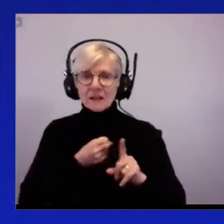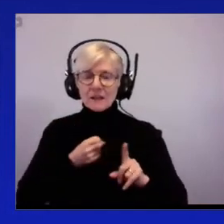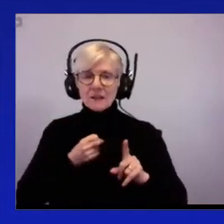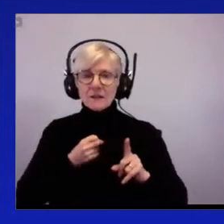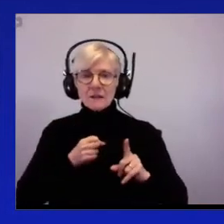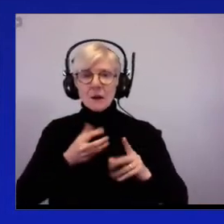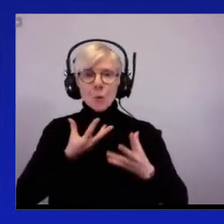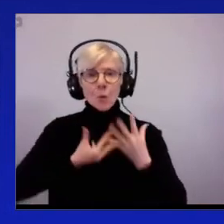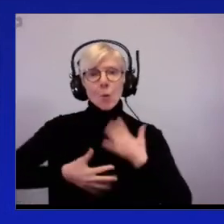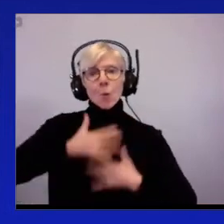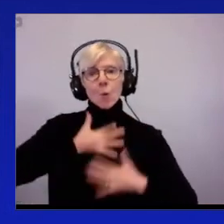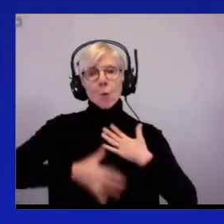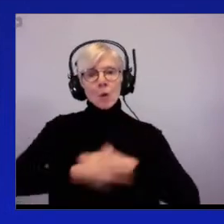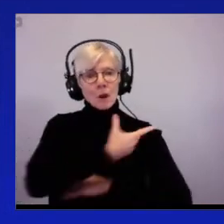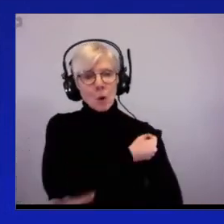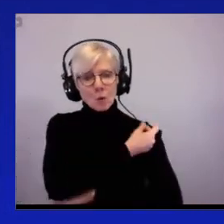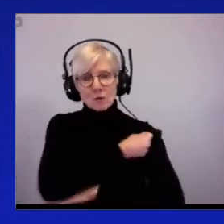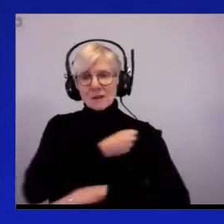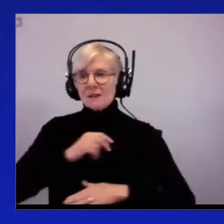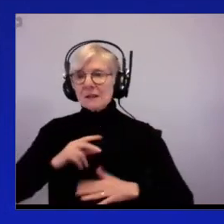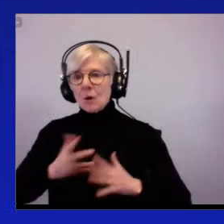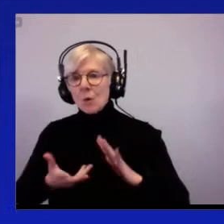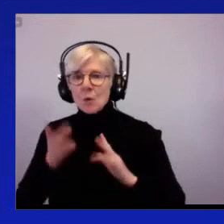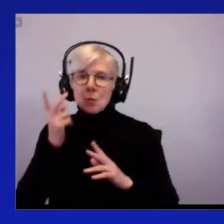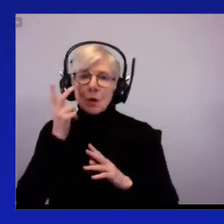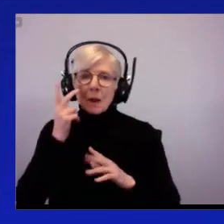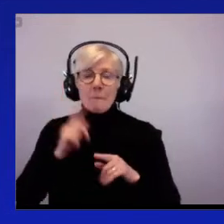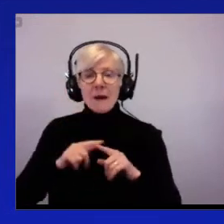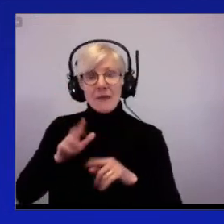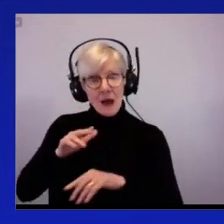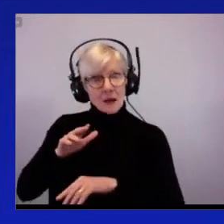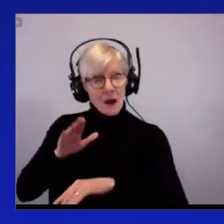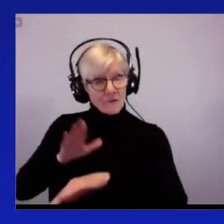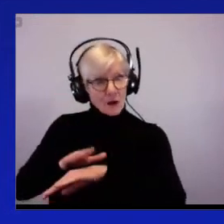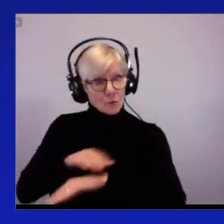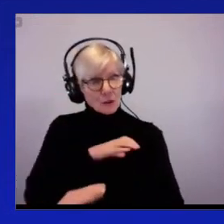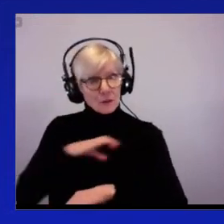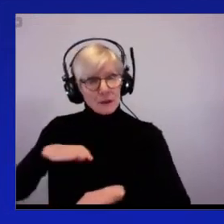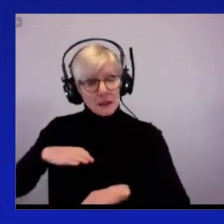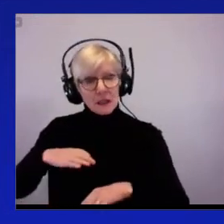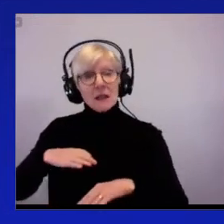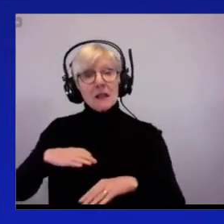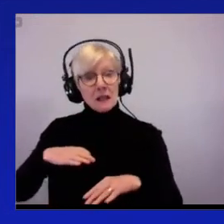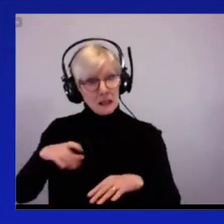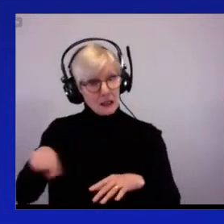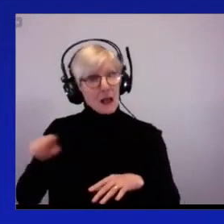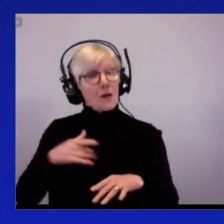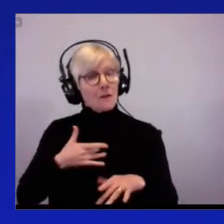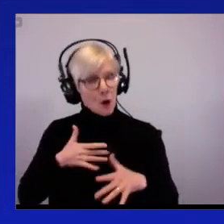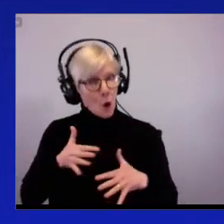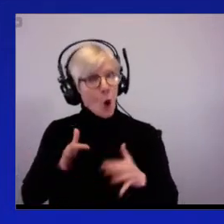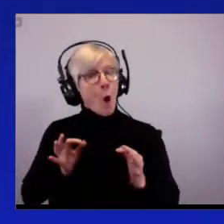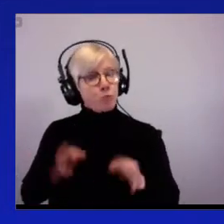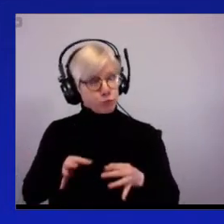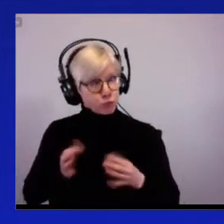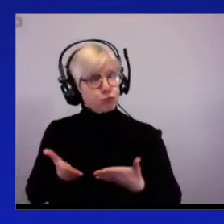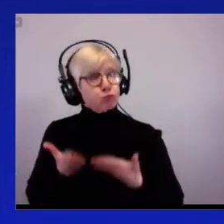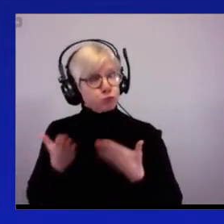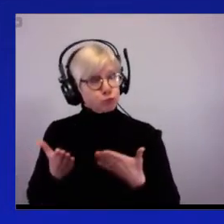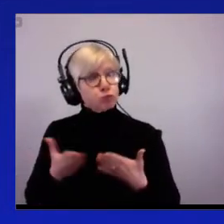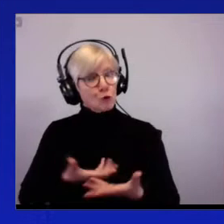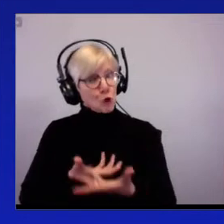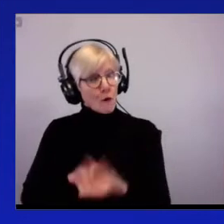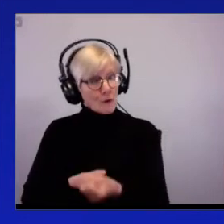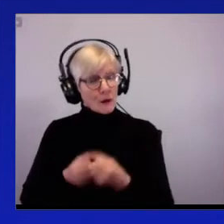further, but the National Advisory Committee on Immunization is confident in making that recommendation, and the province